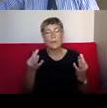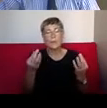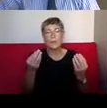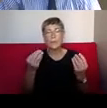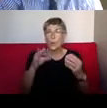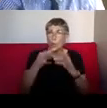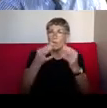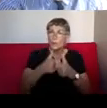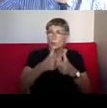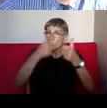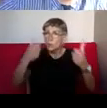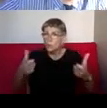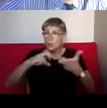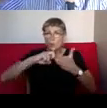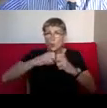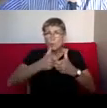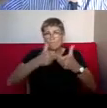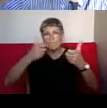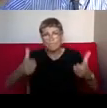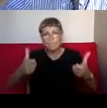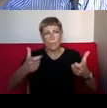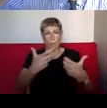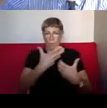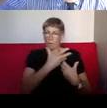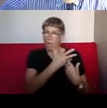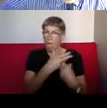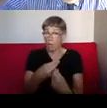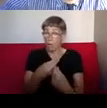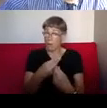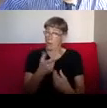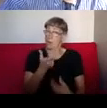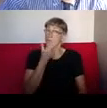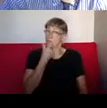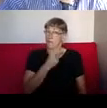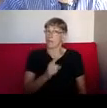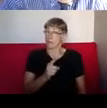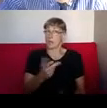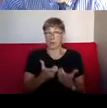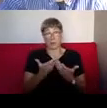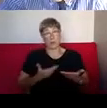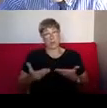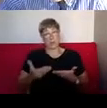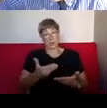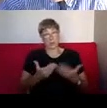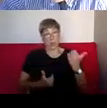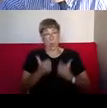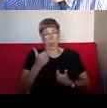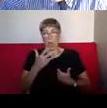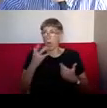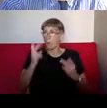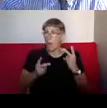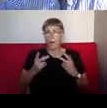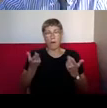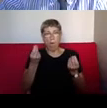say that to reasonable accommodation, it's expensive because they have to spend money to make some changes in